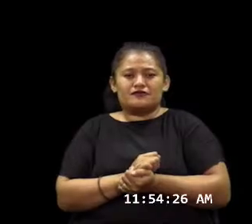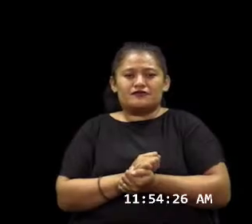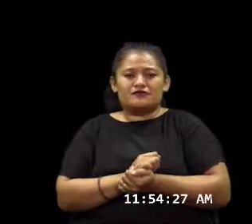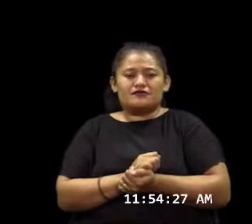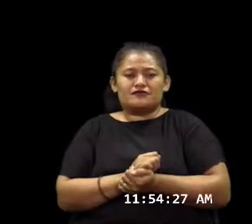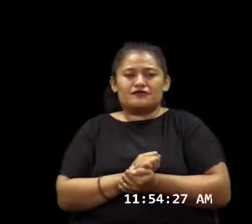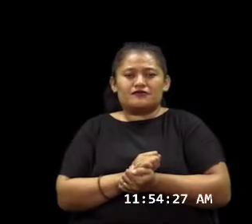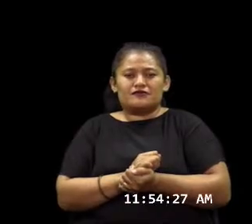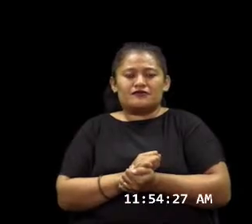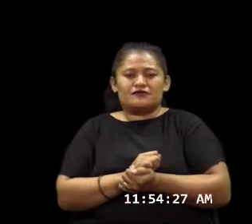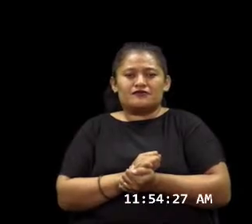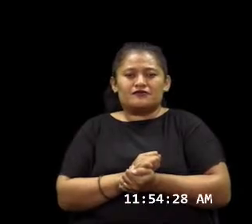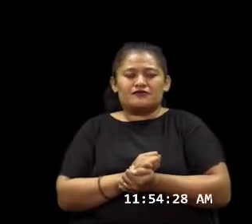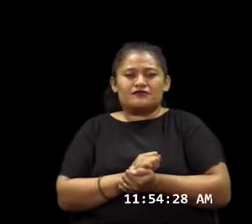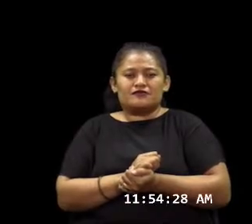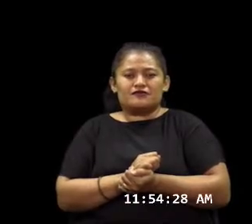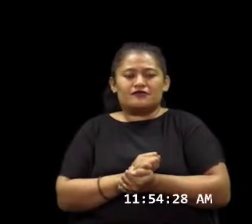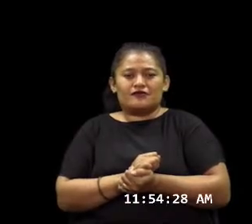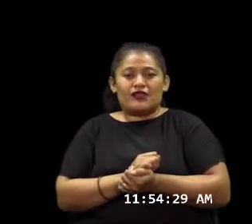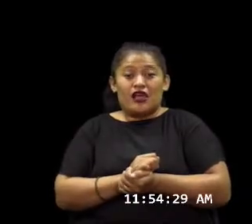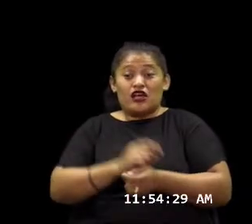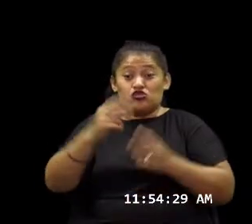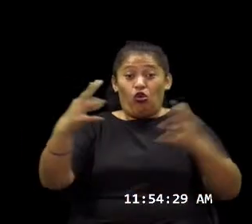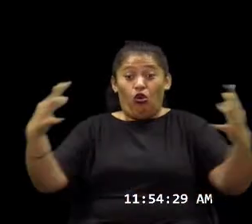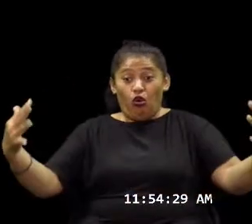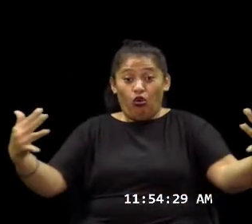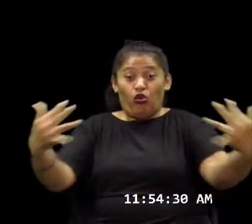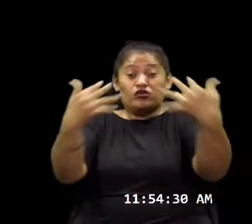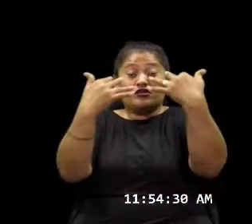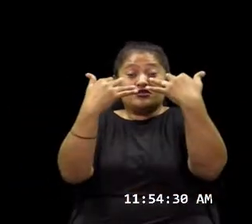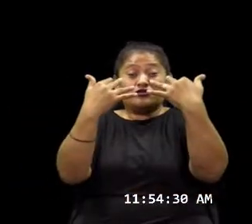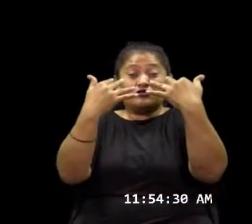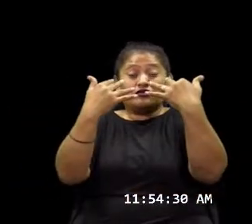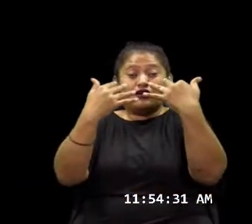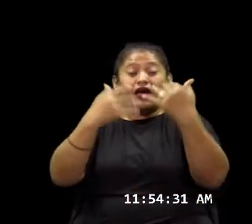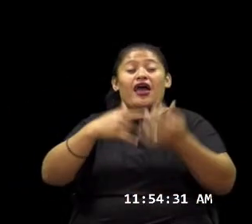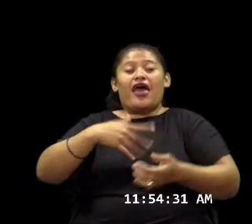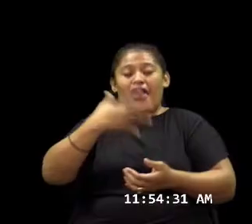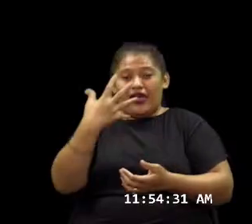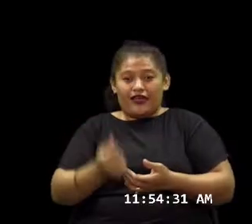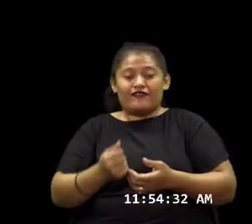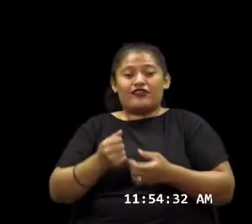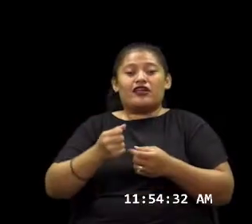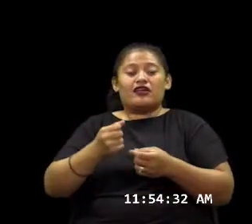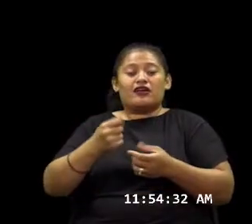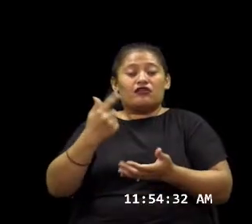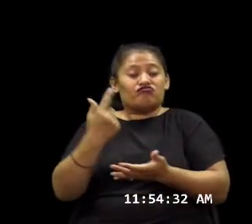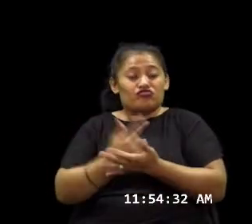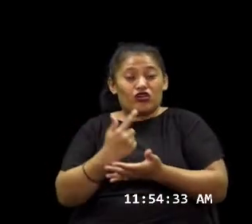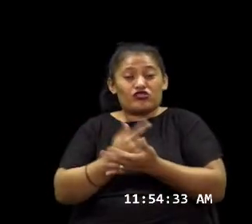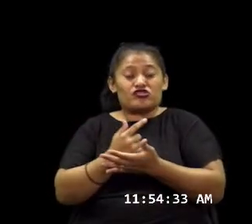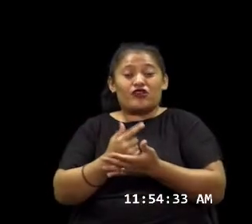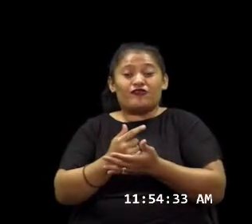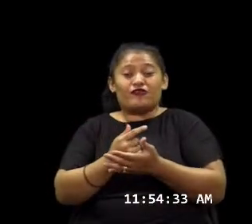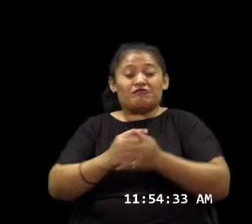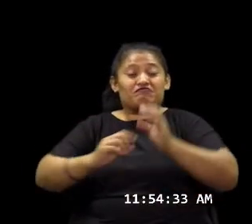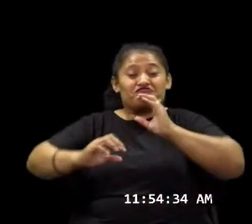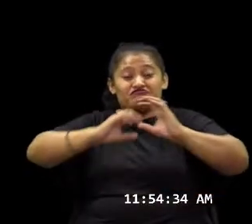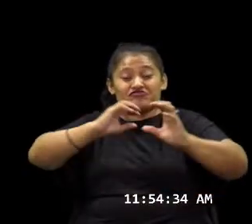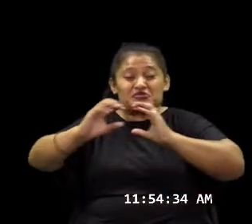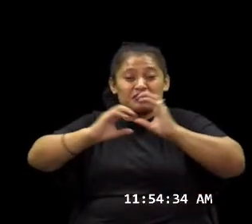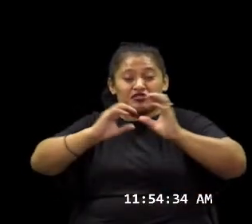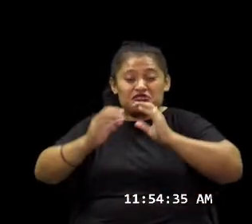Predictable means that your audience already know enough information to know the conclusion of your essay.